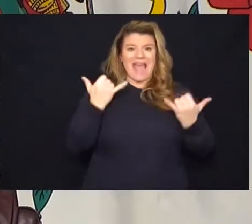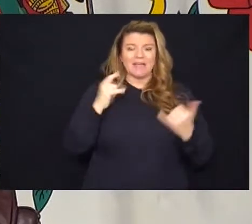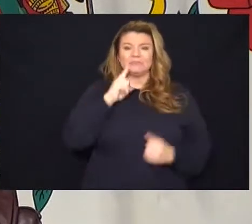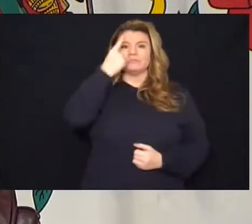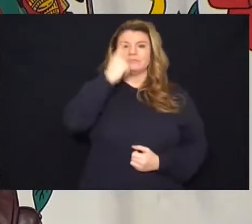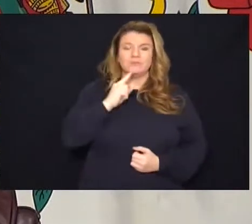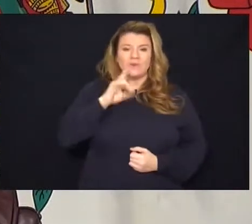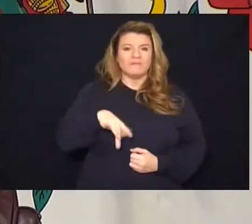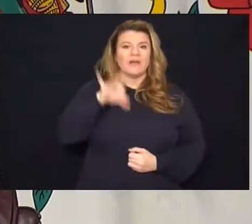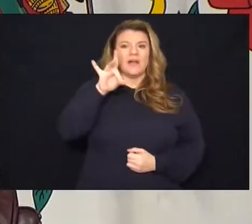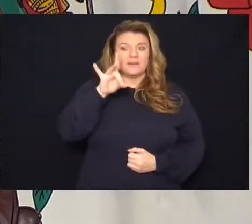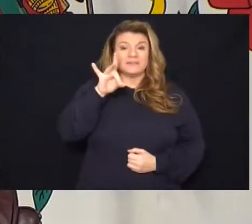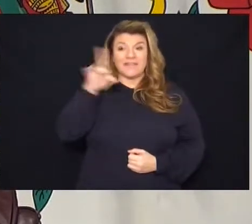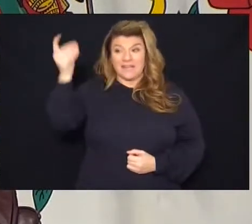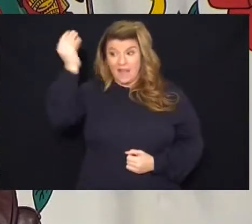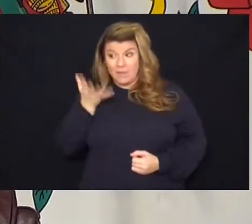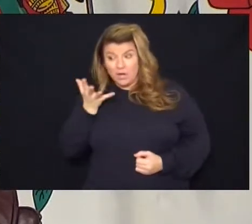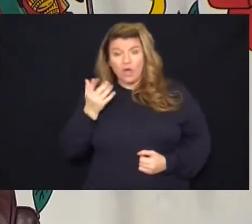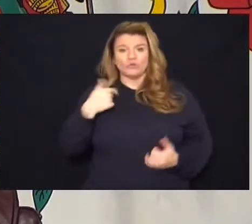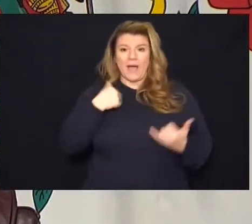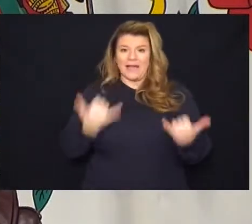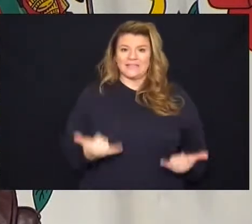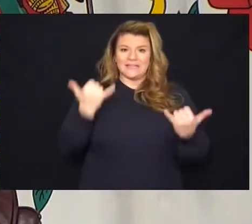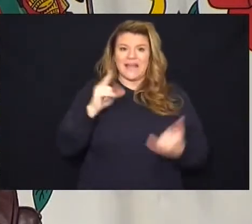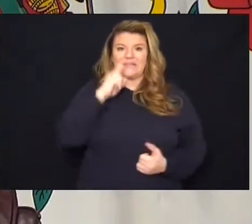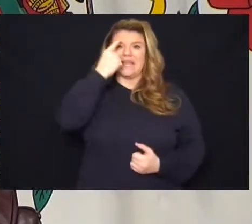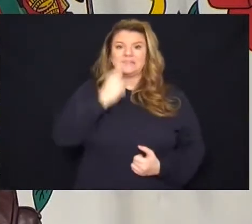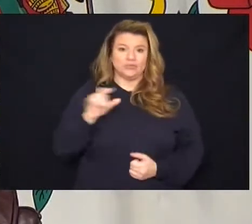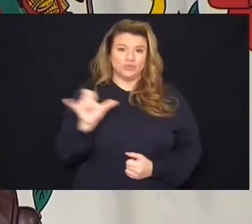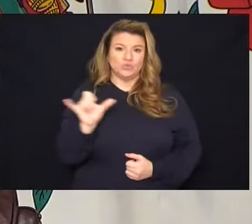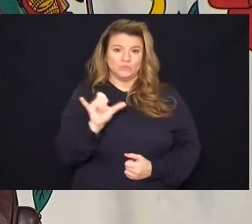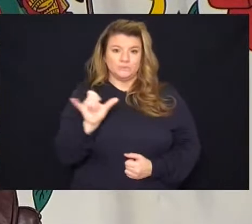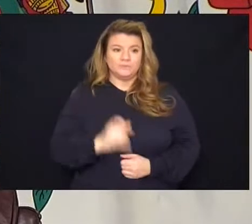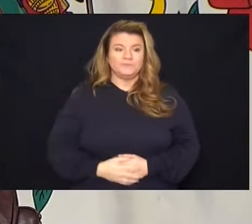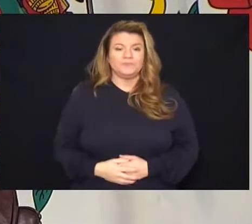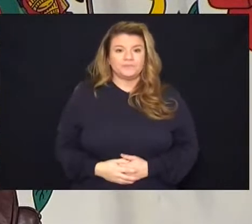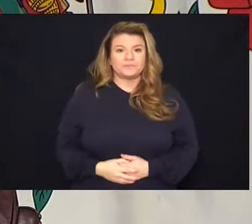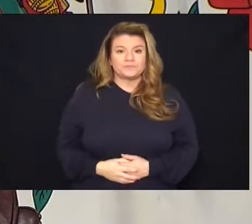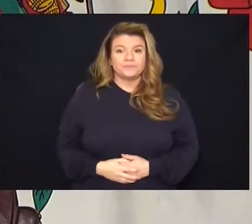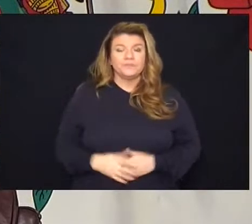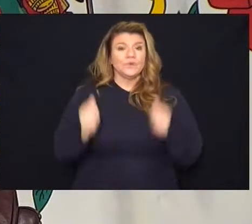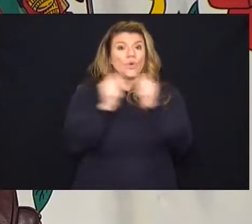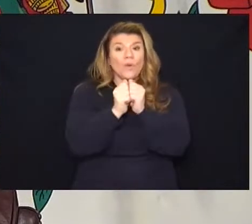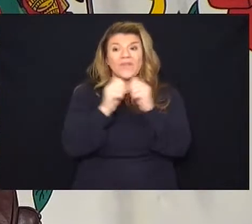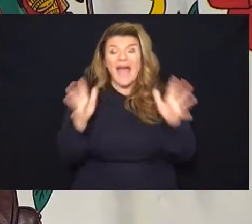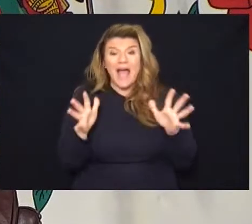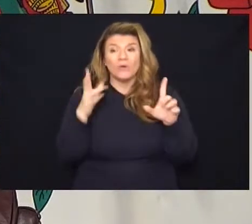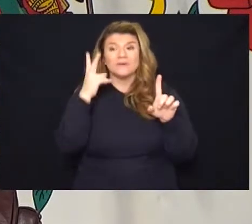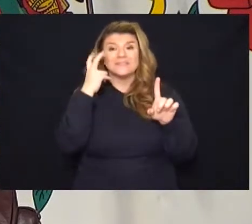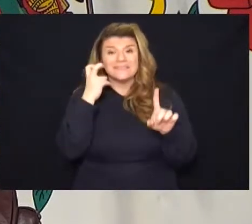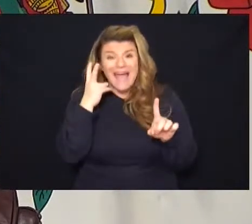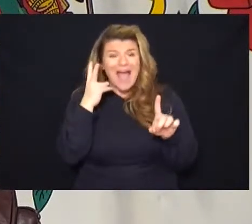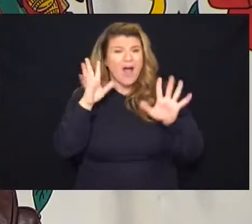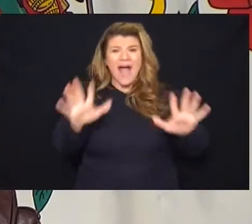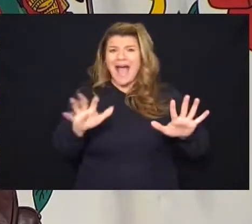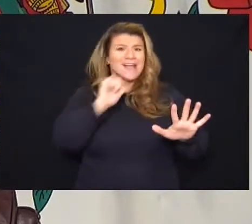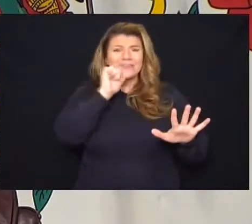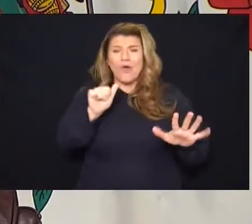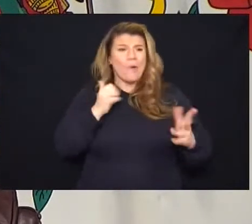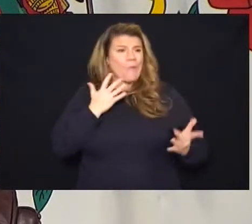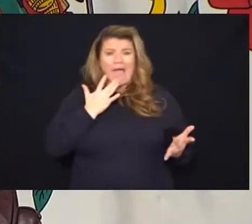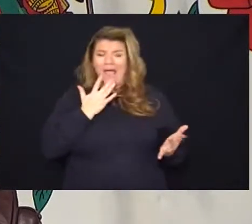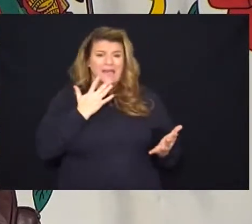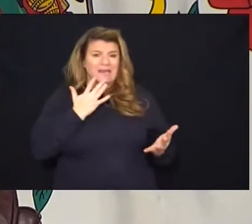just found out about it. I just got tested again myself. Absolutely, without any question, don't mess around with